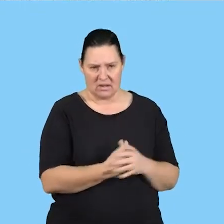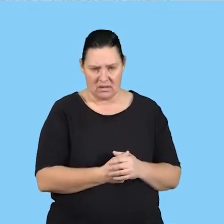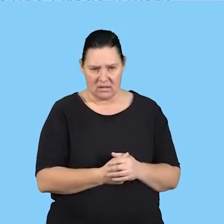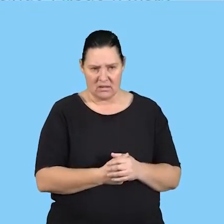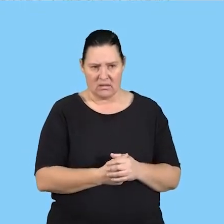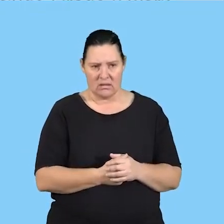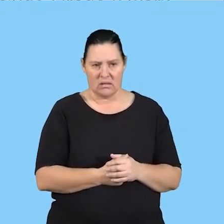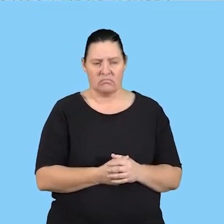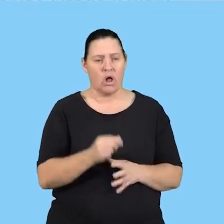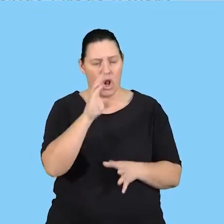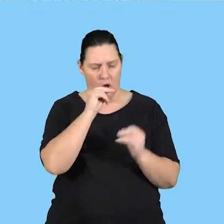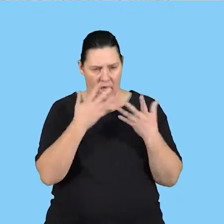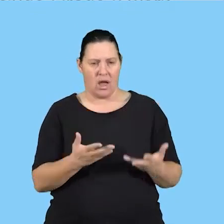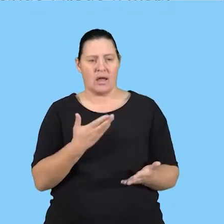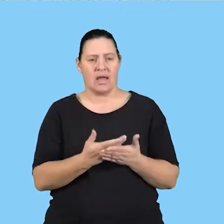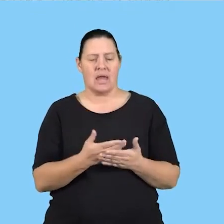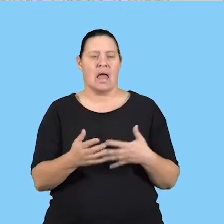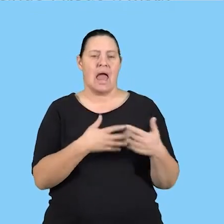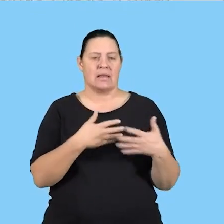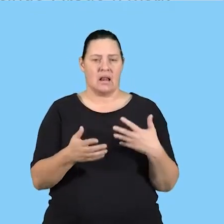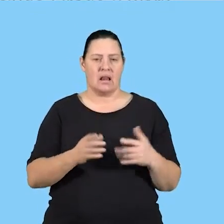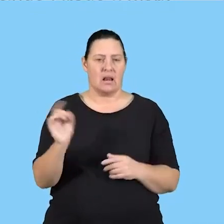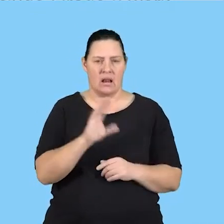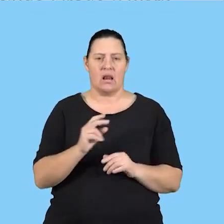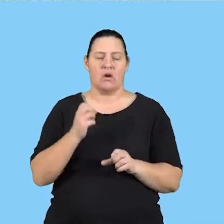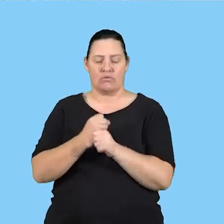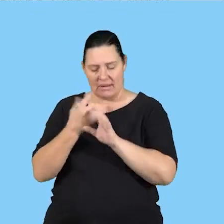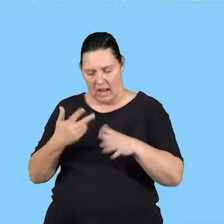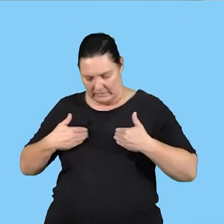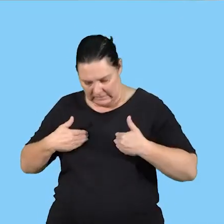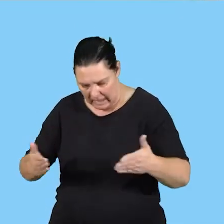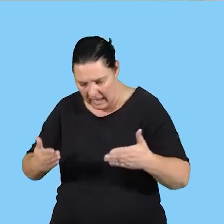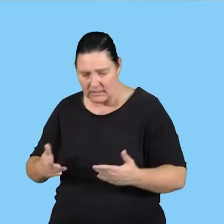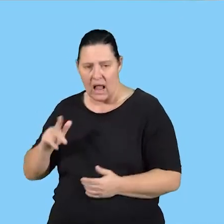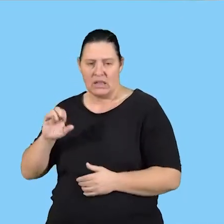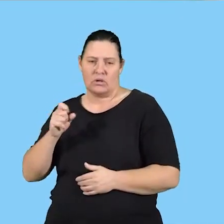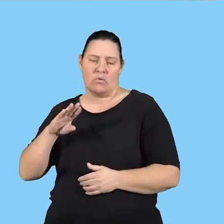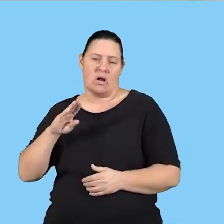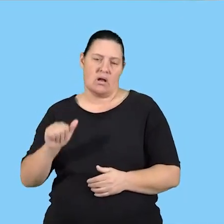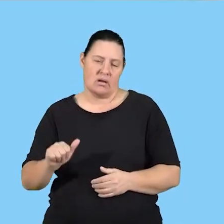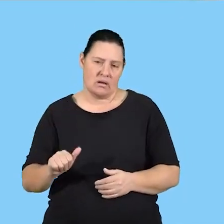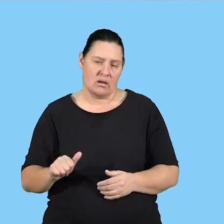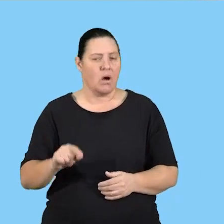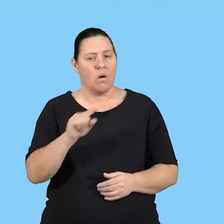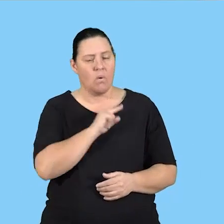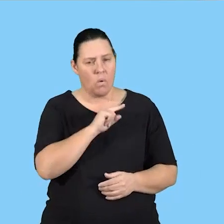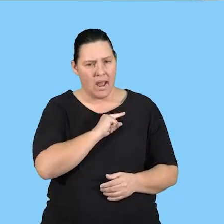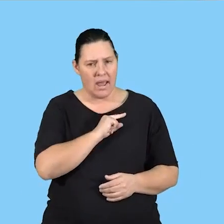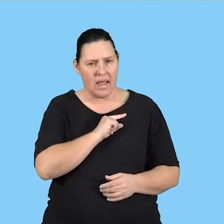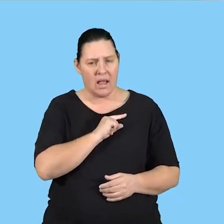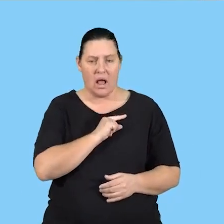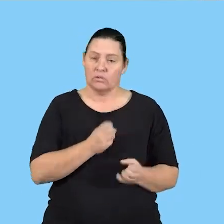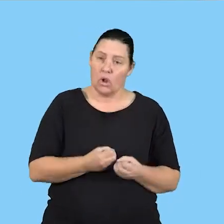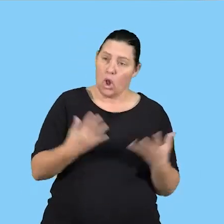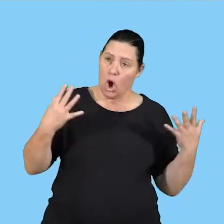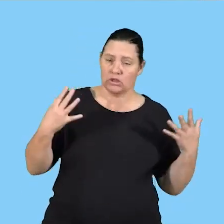that learners can deal with algebra once and for all in grade 8. And we felt that because there isn't